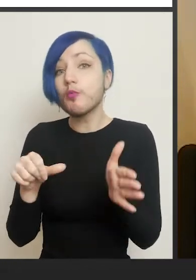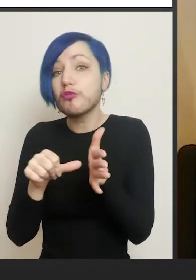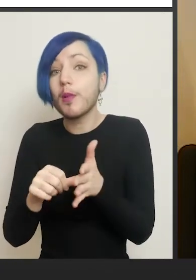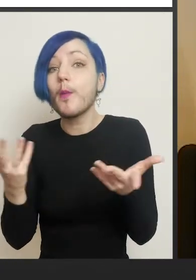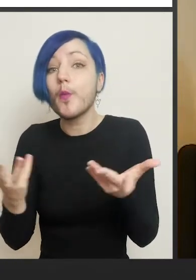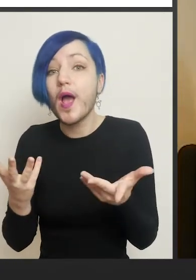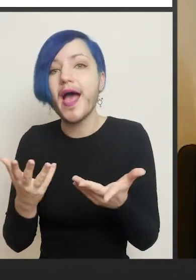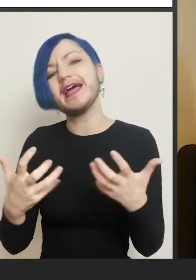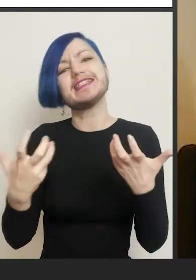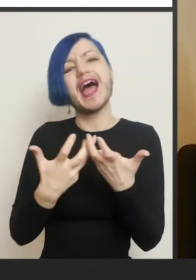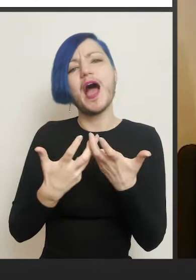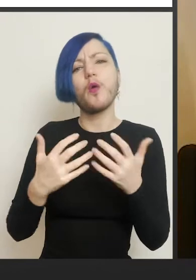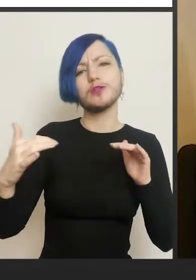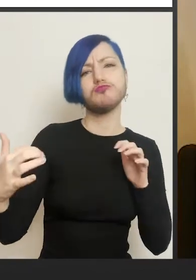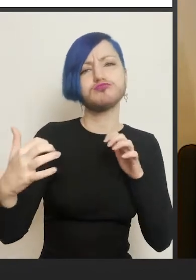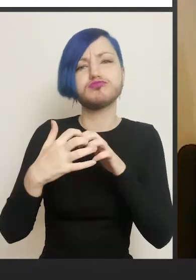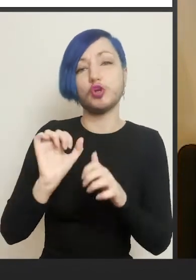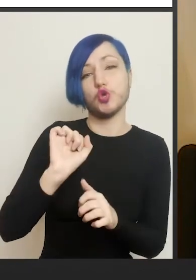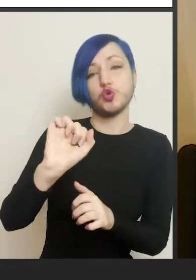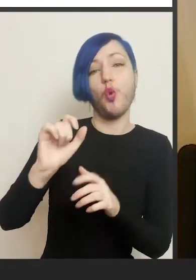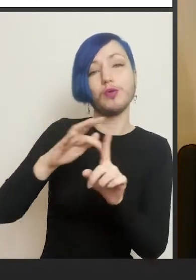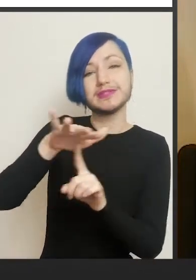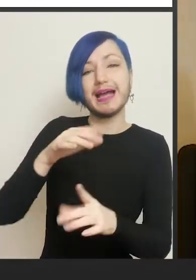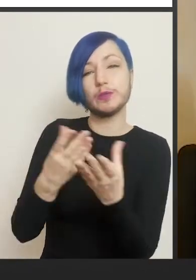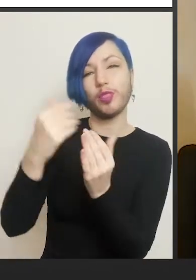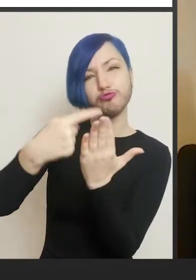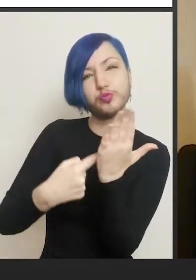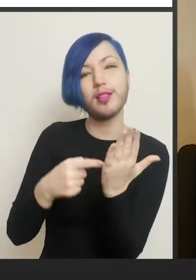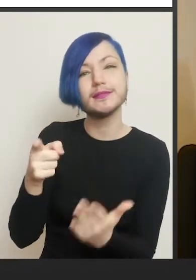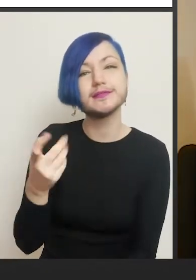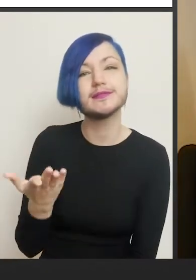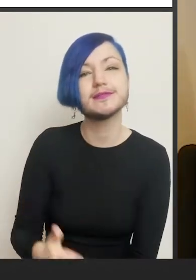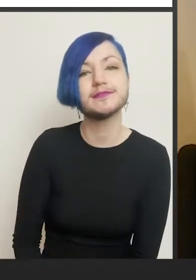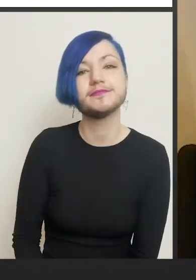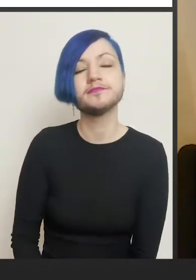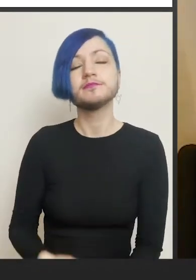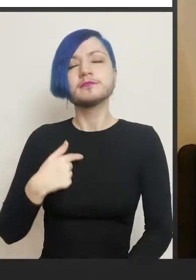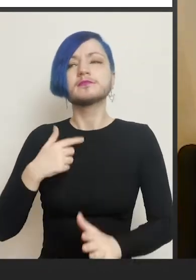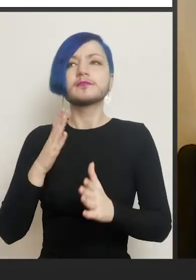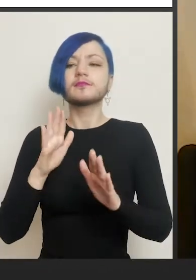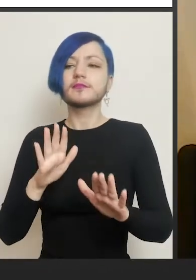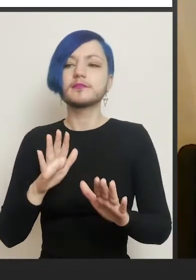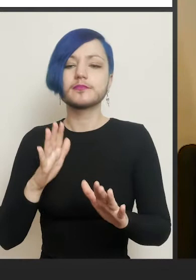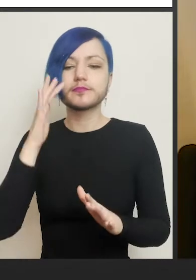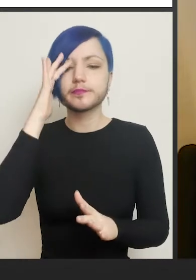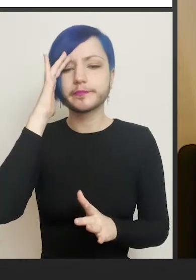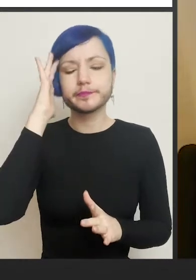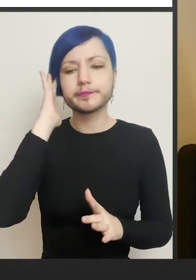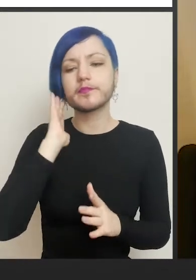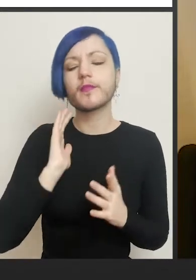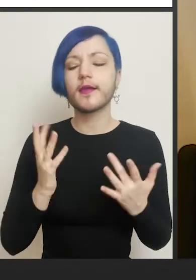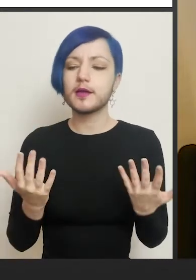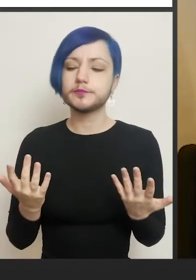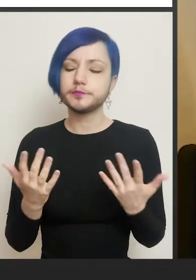I have is how I fit into the society. Now I am very concerned that, like, if